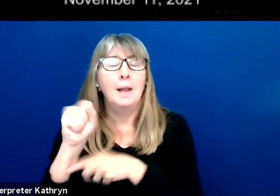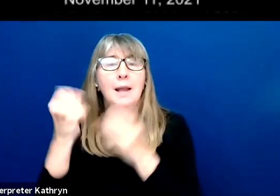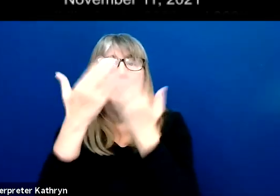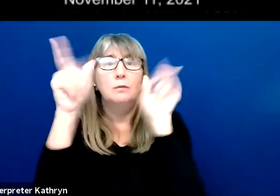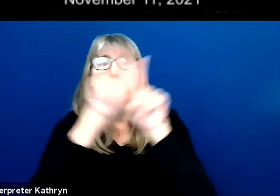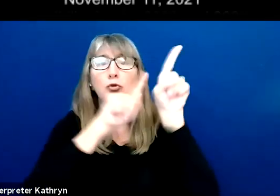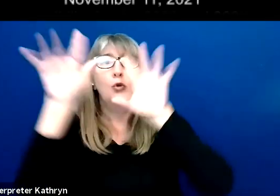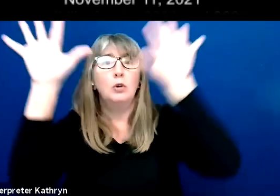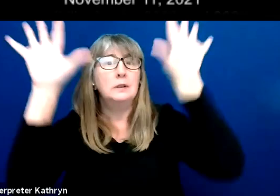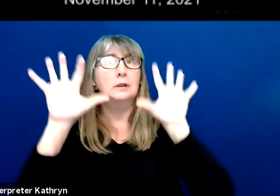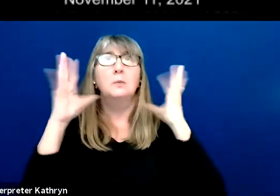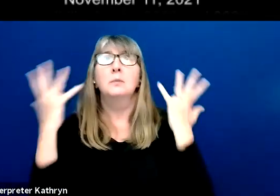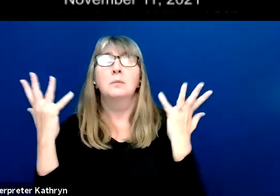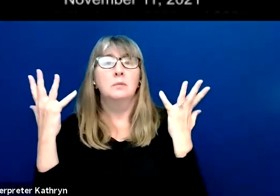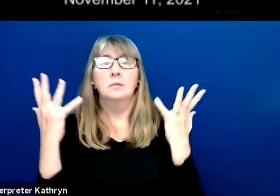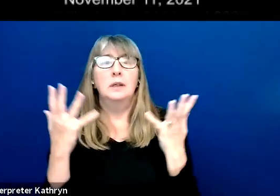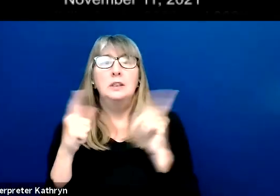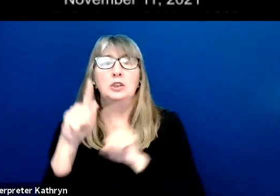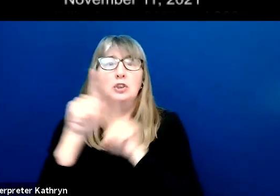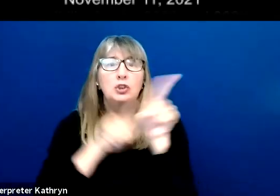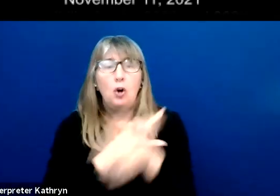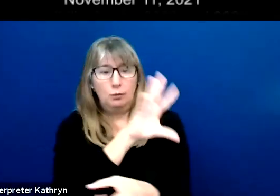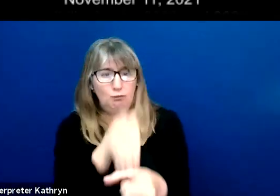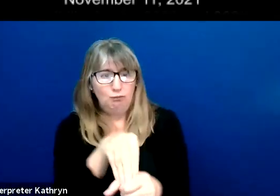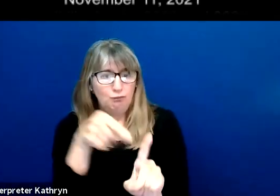properties of our star, and